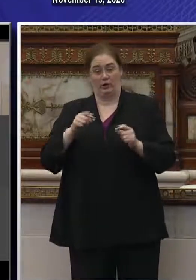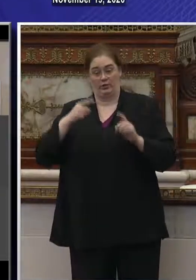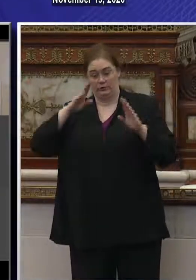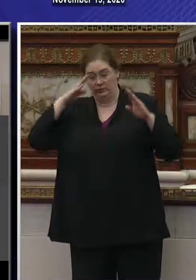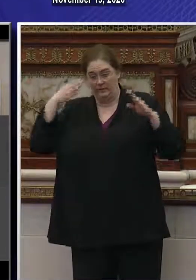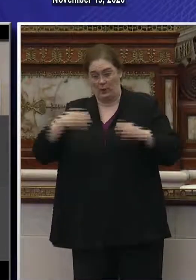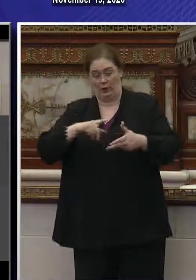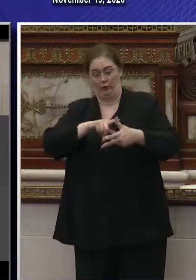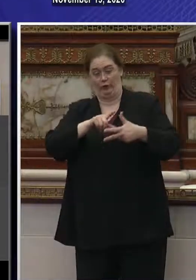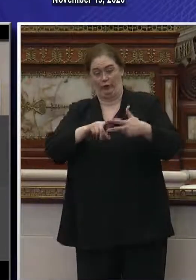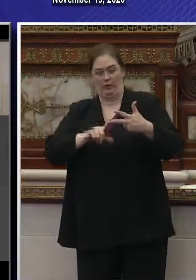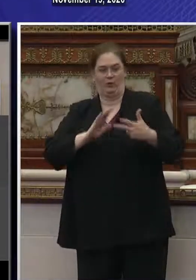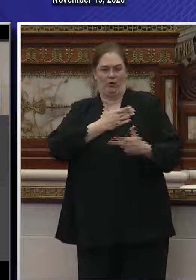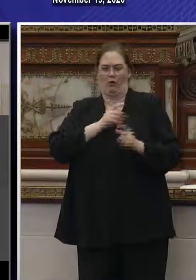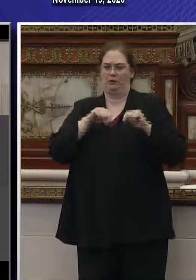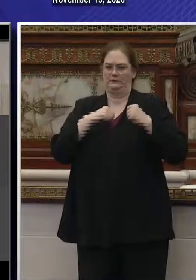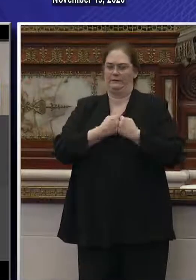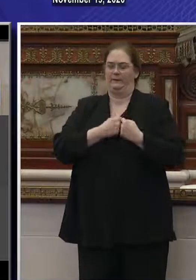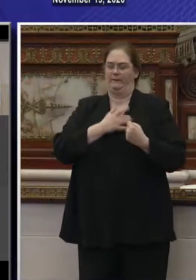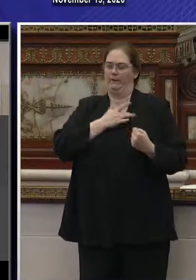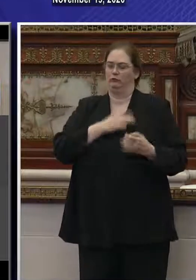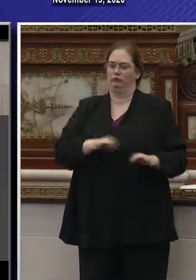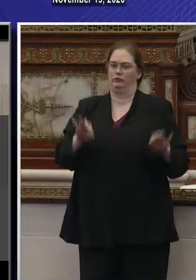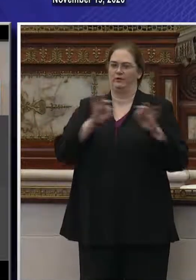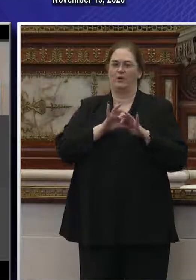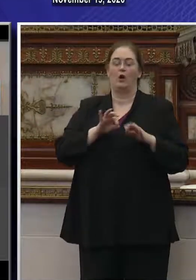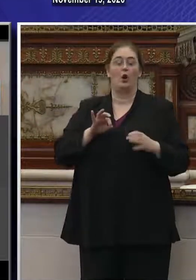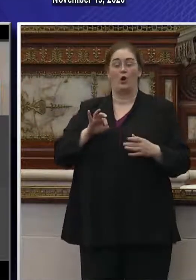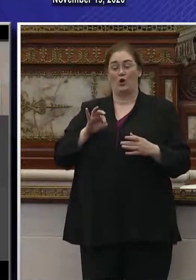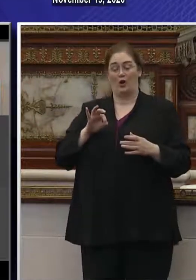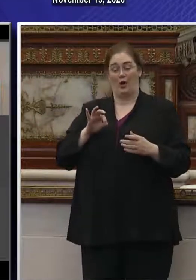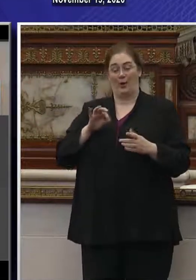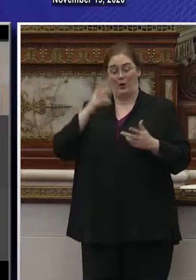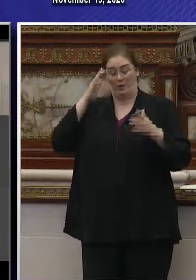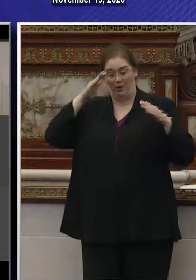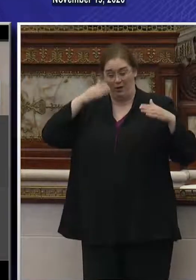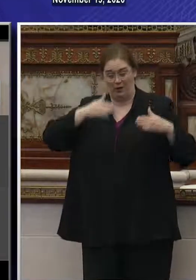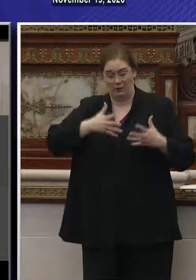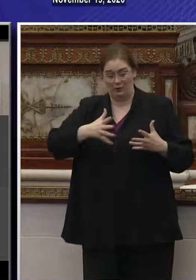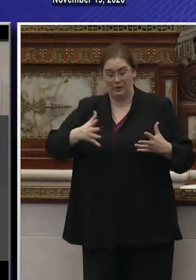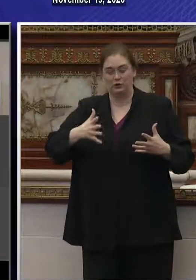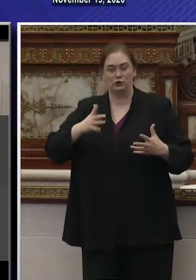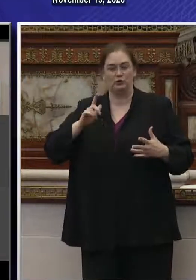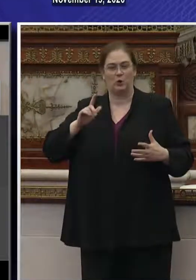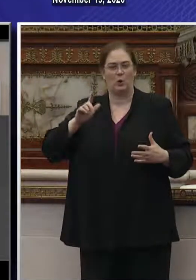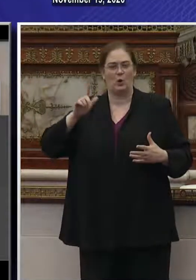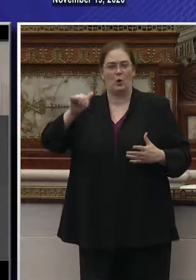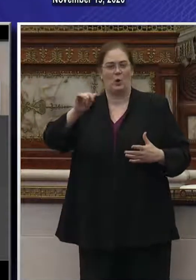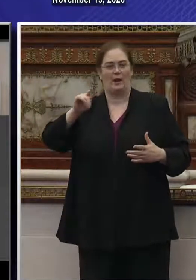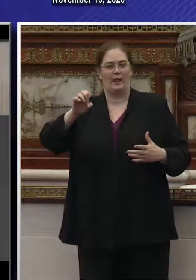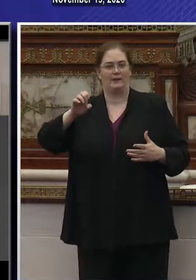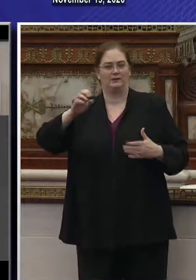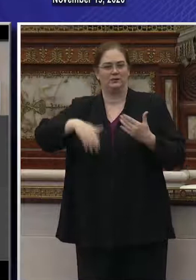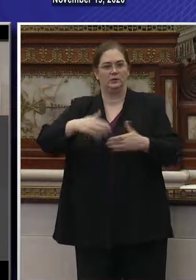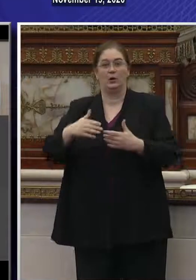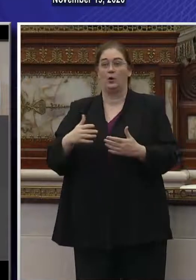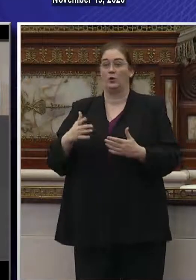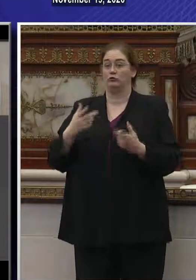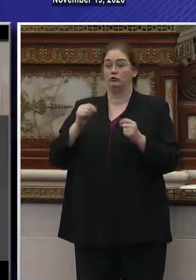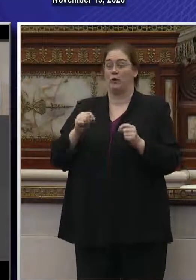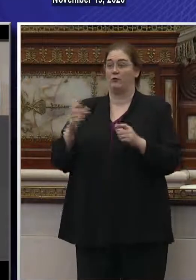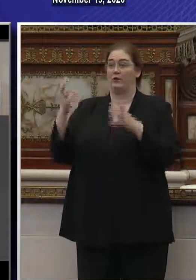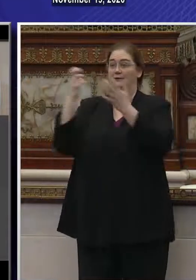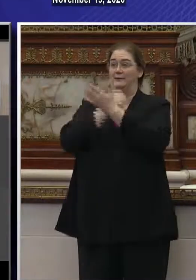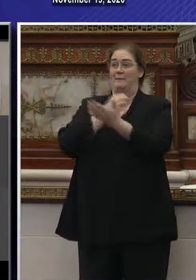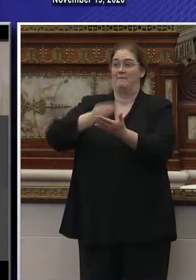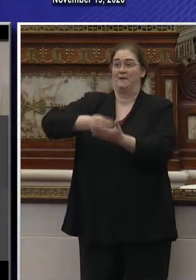things, which our team felt were so critical, we were a little late to the game. So by the time we went to BARDA looking for funding, it was hard to get, which